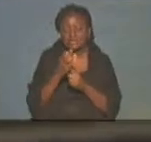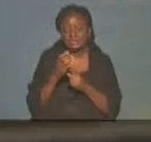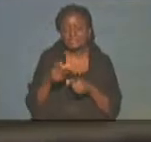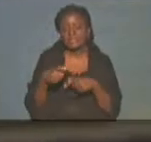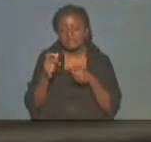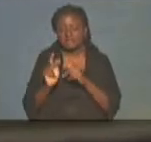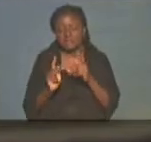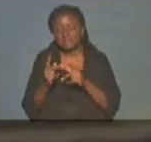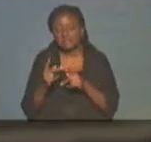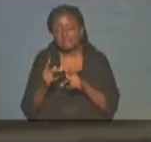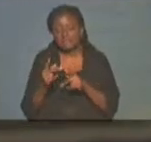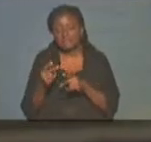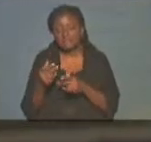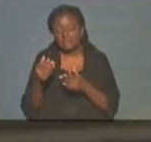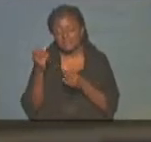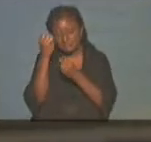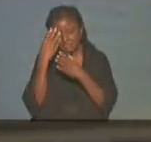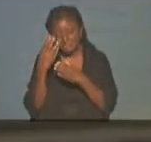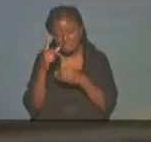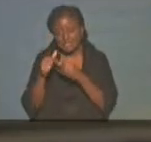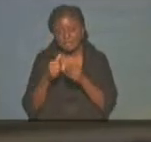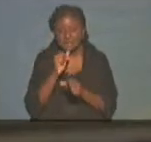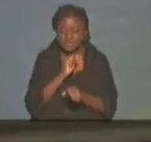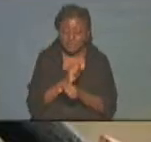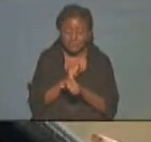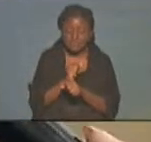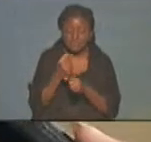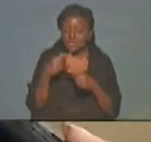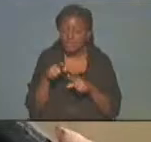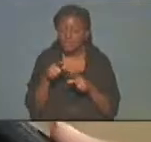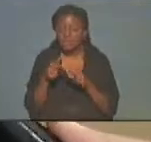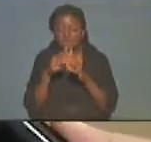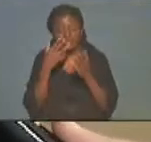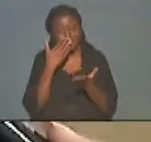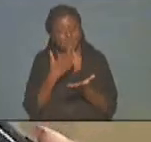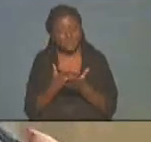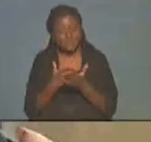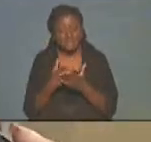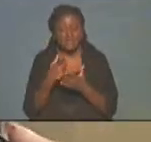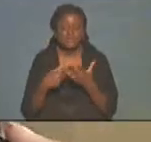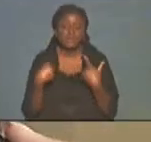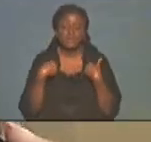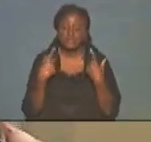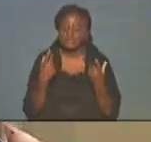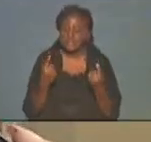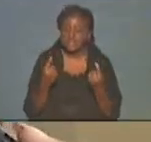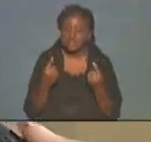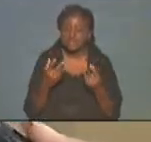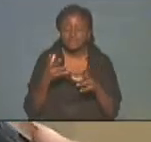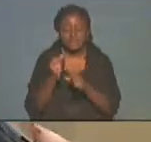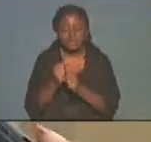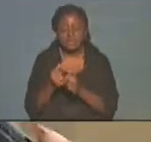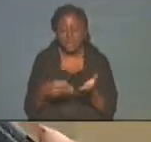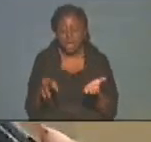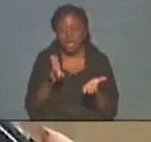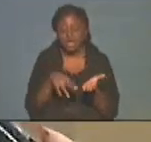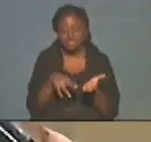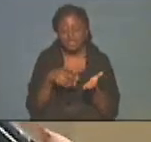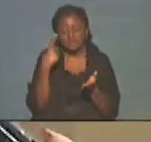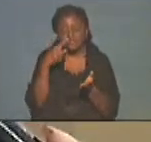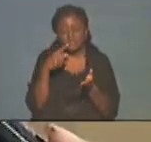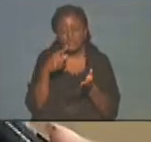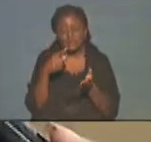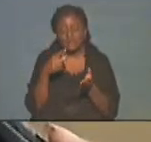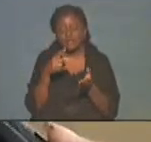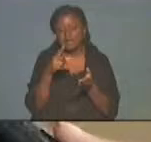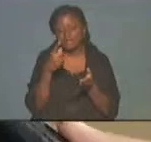progress of the works. It's going very well. So far, what we have done is that we have obtained a contractor for the cost of